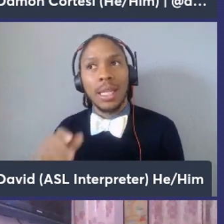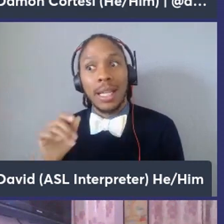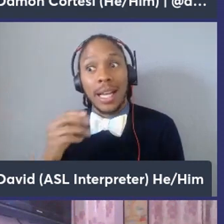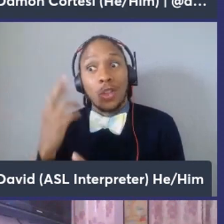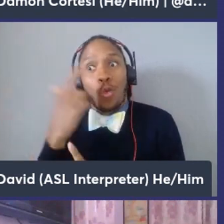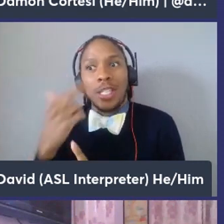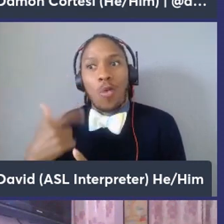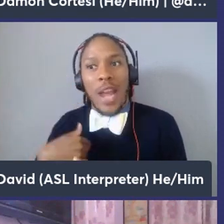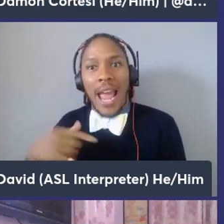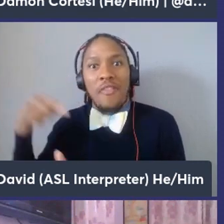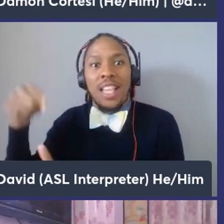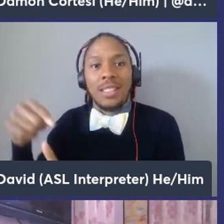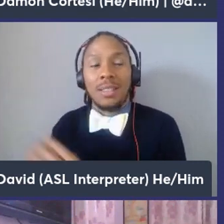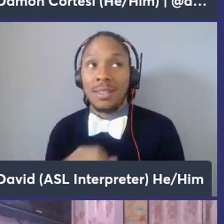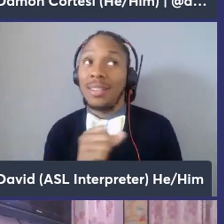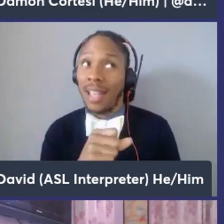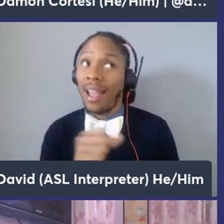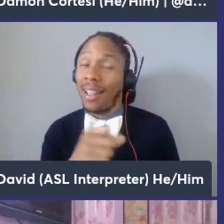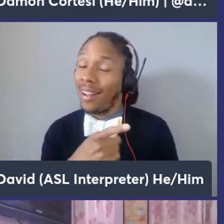have this. Yeah.